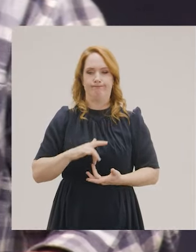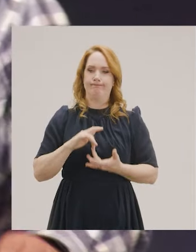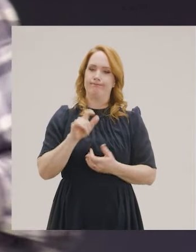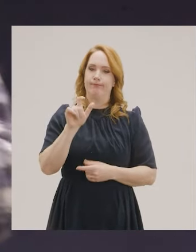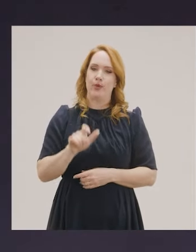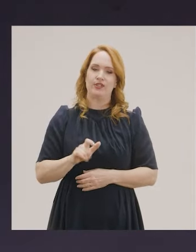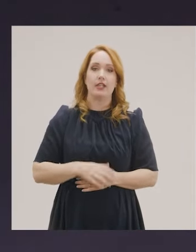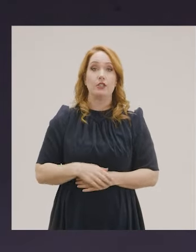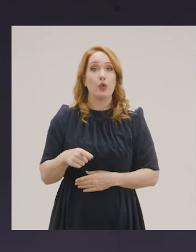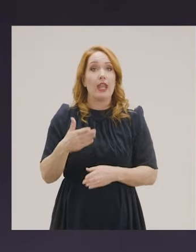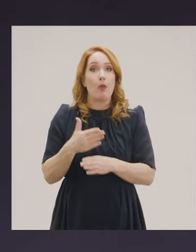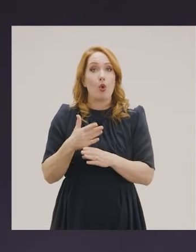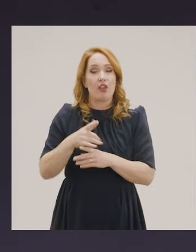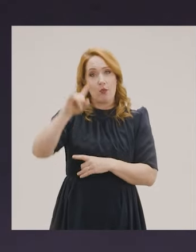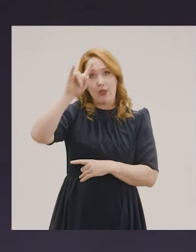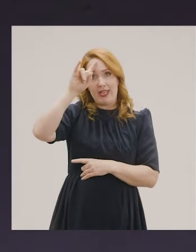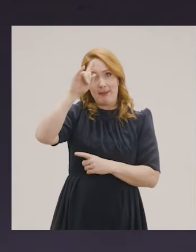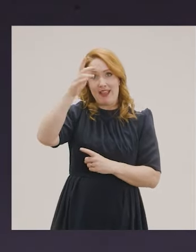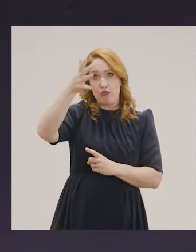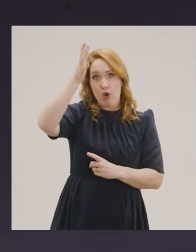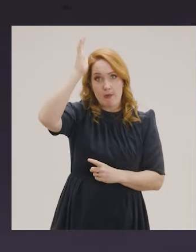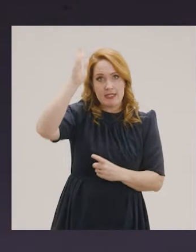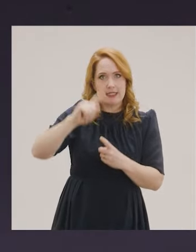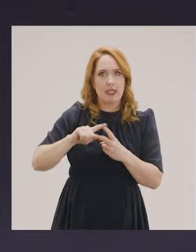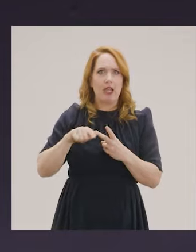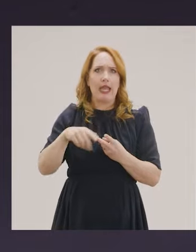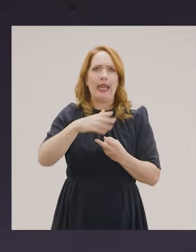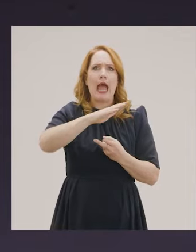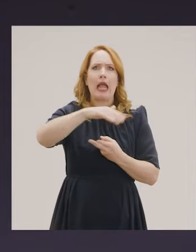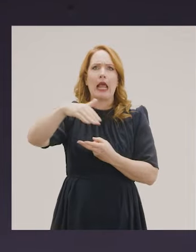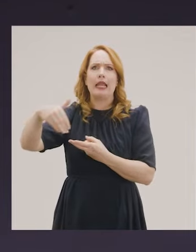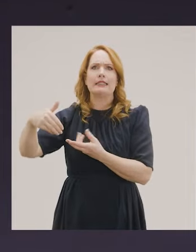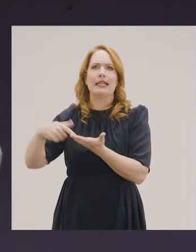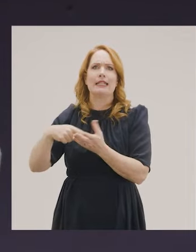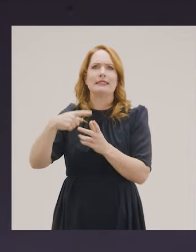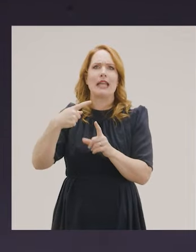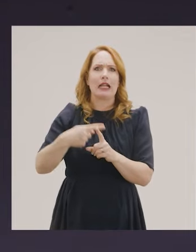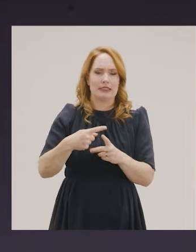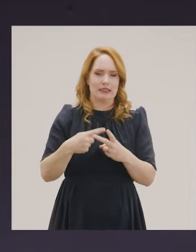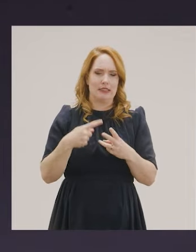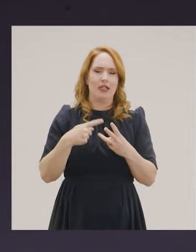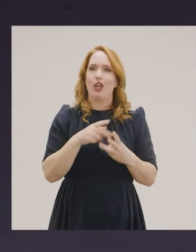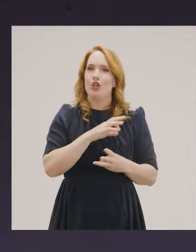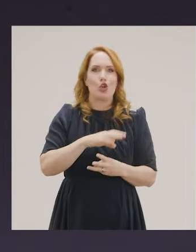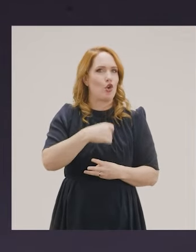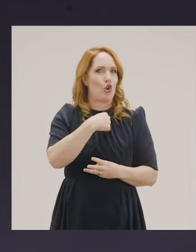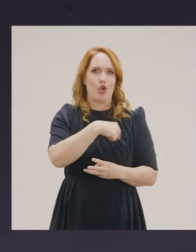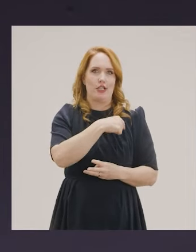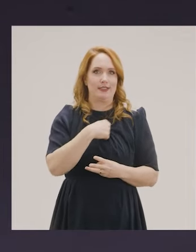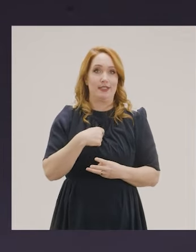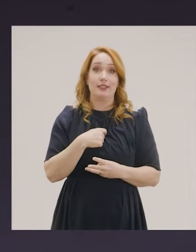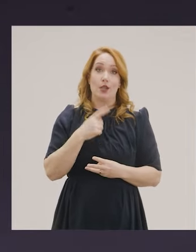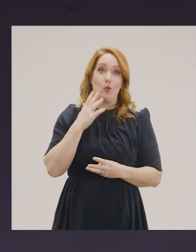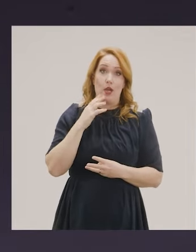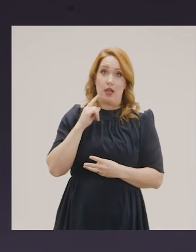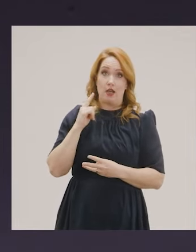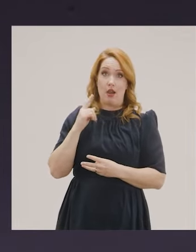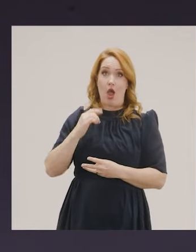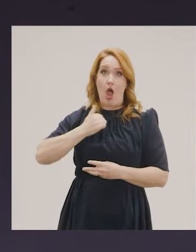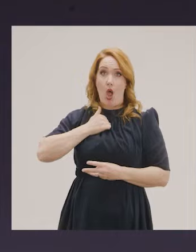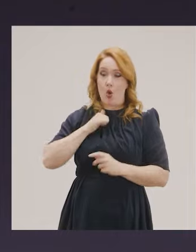man. So he was working for the enemy, the Romans. He was a tax collector and he was dishonest. So he would come and get